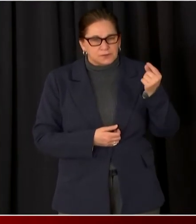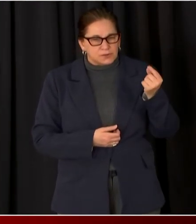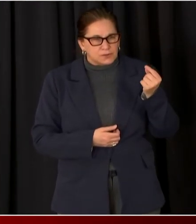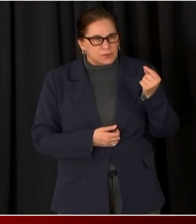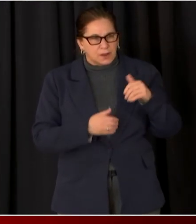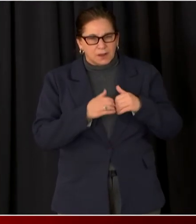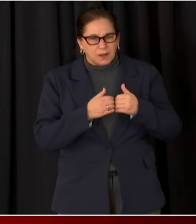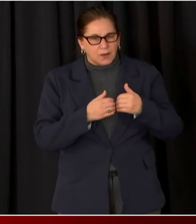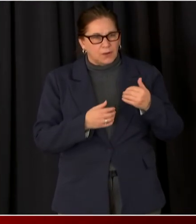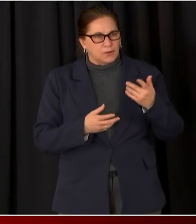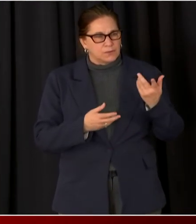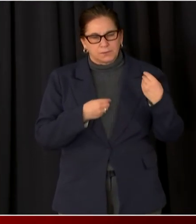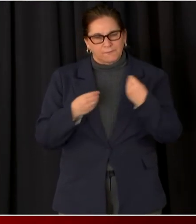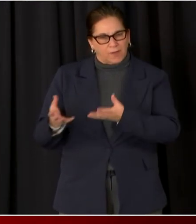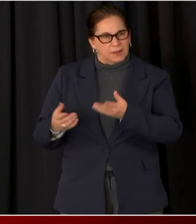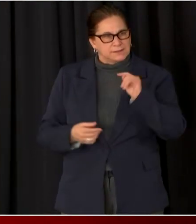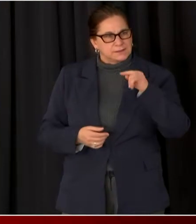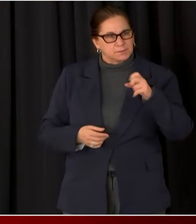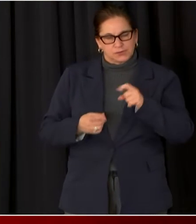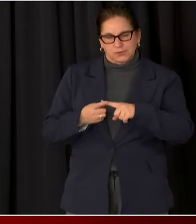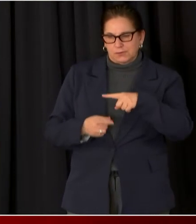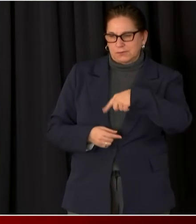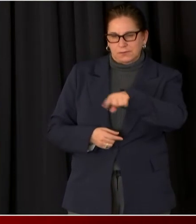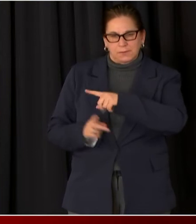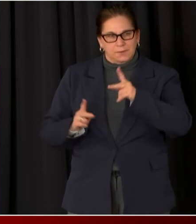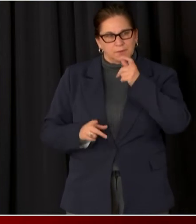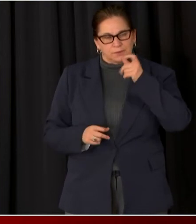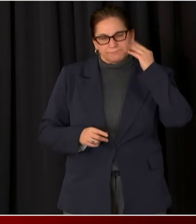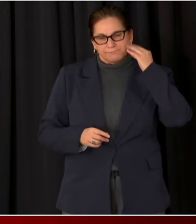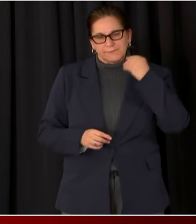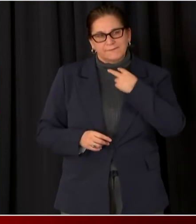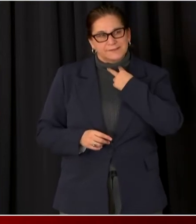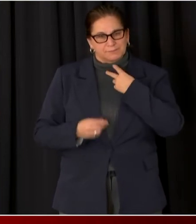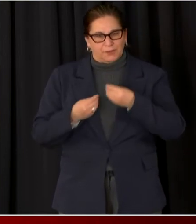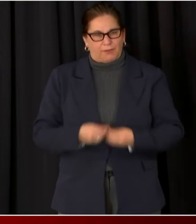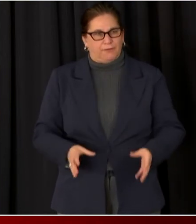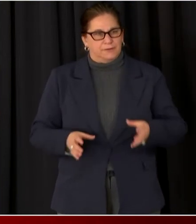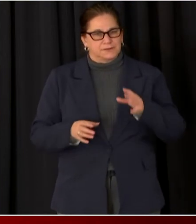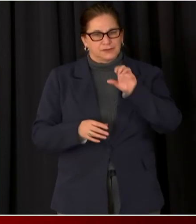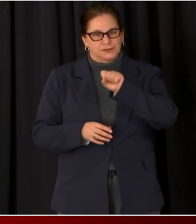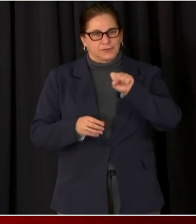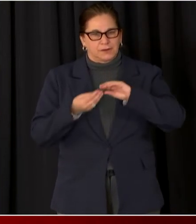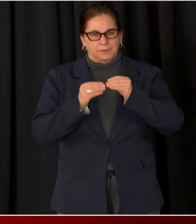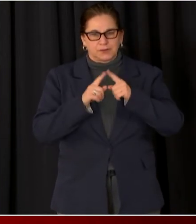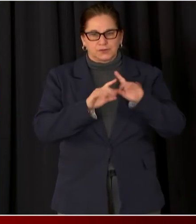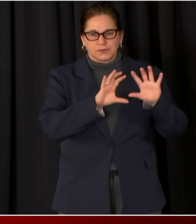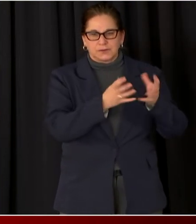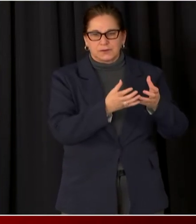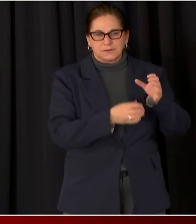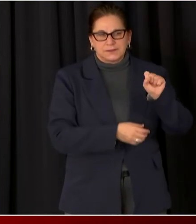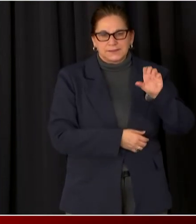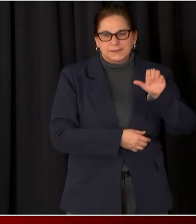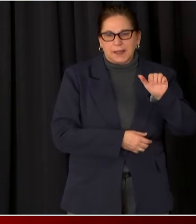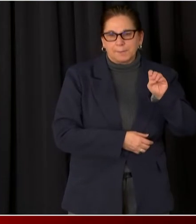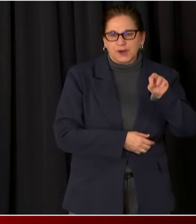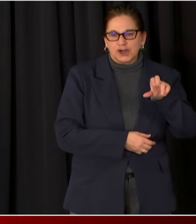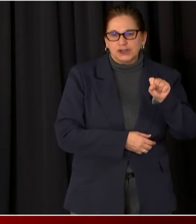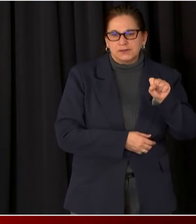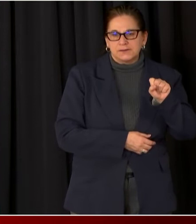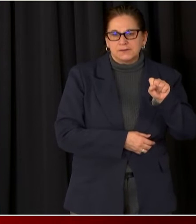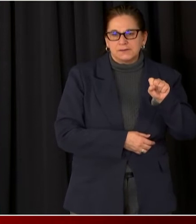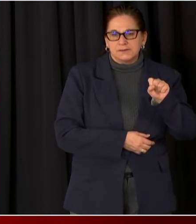for victims of this scam. The most important thing for our residents to know is that the U.S. government does not suspend Social Security